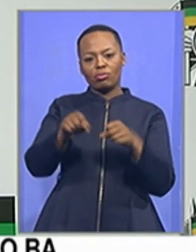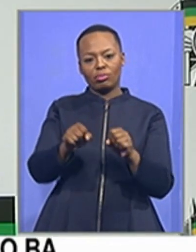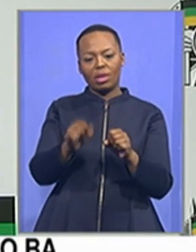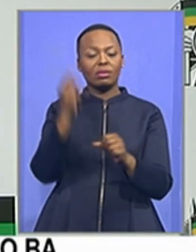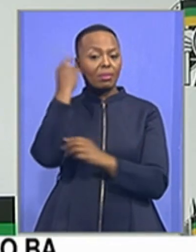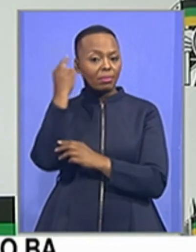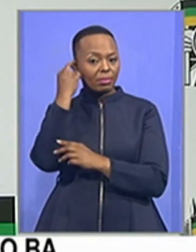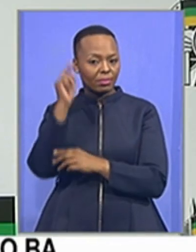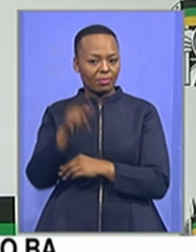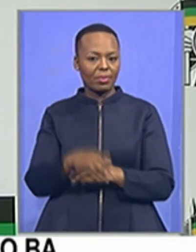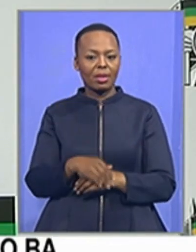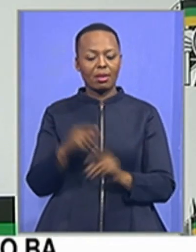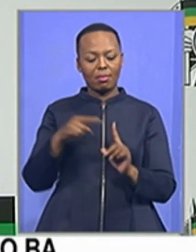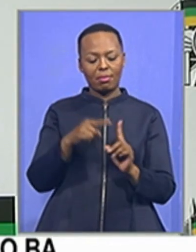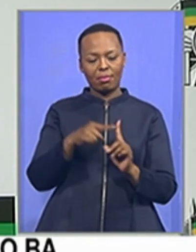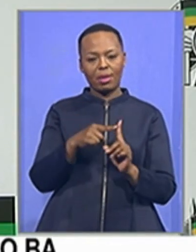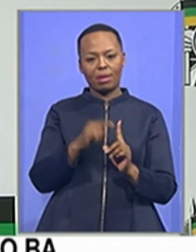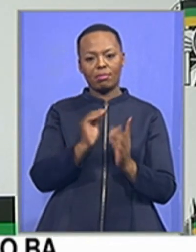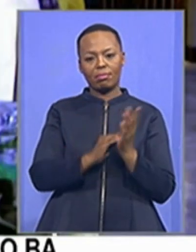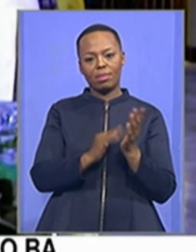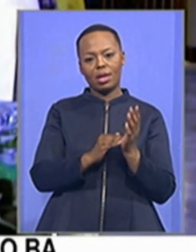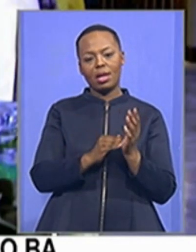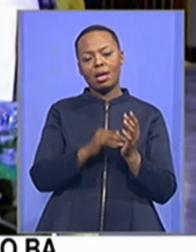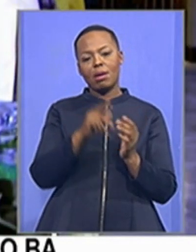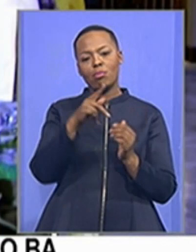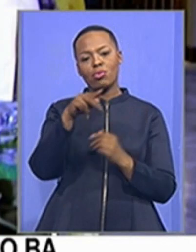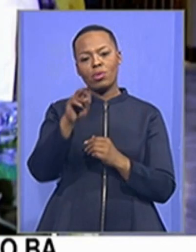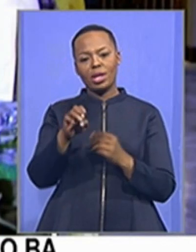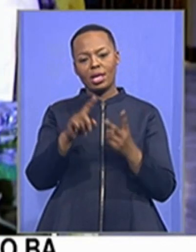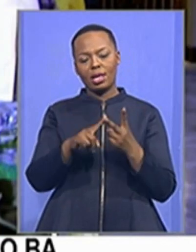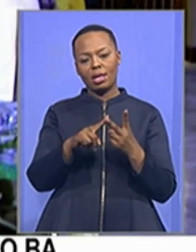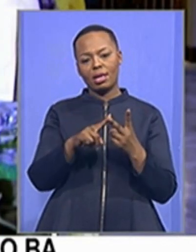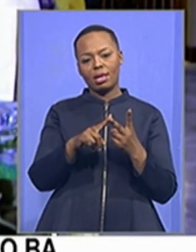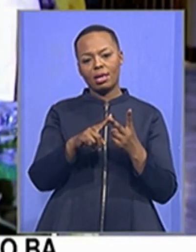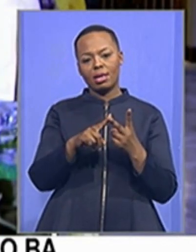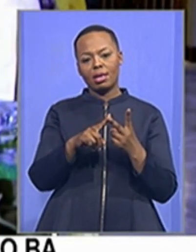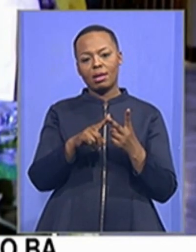Ramatlotlo-kakaretso a phenkgišanelwa ke Bejane Chauke, Pule Mabe le Mozwandile Masina.